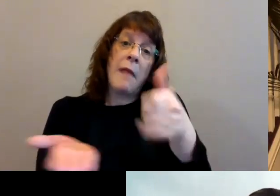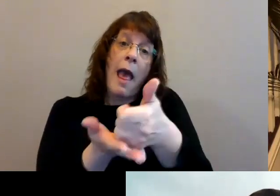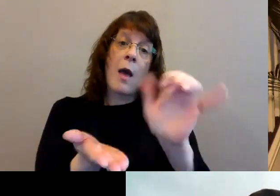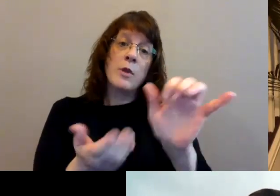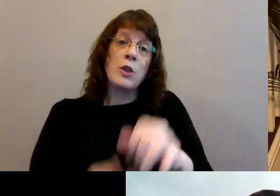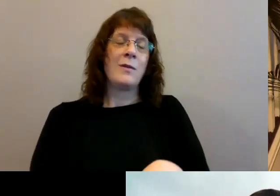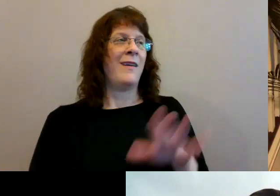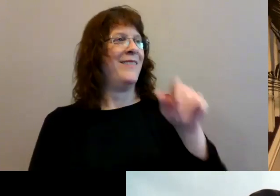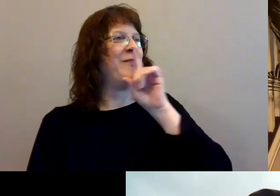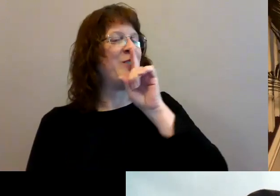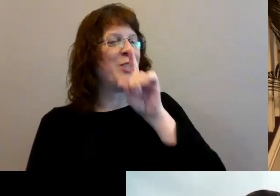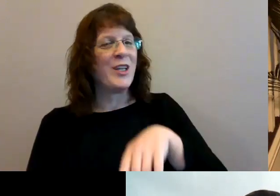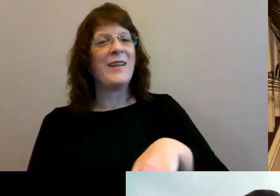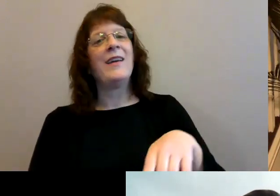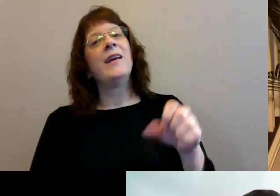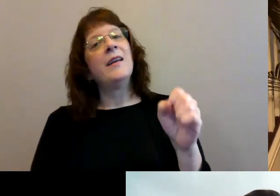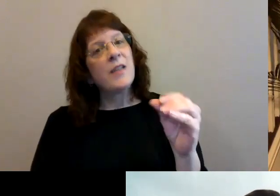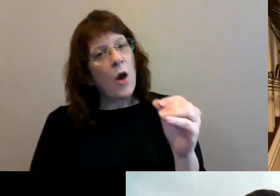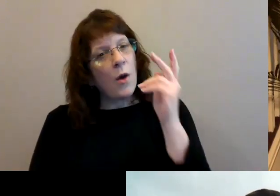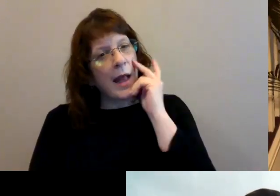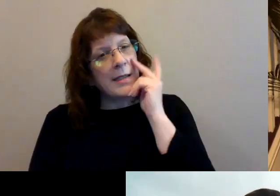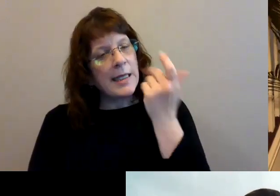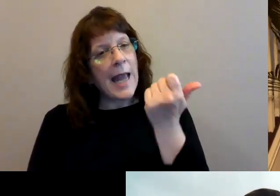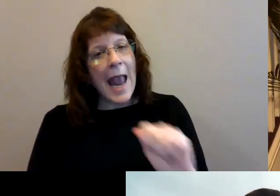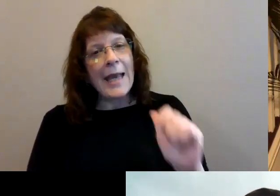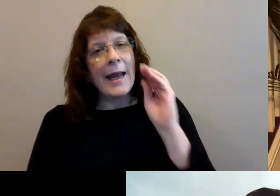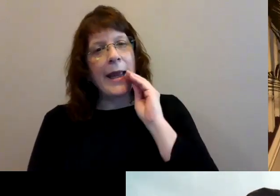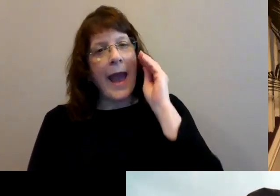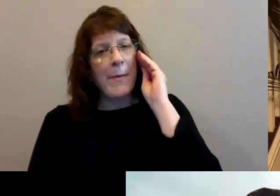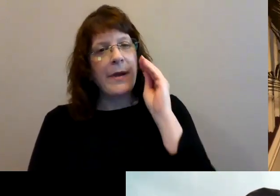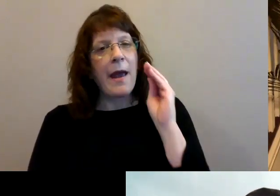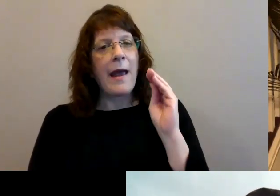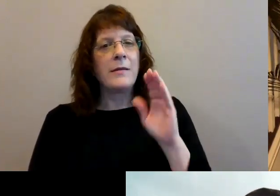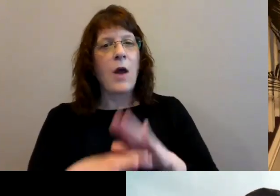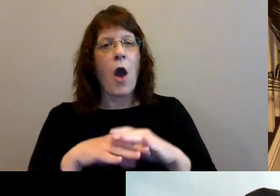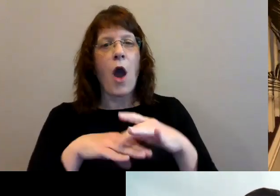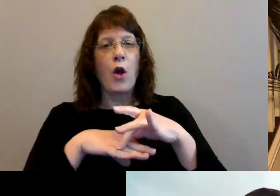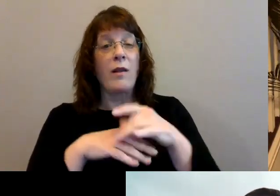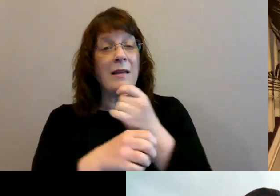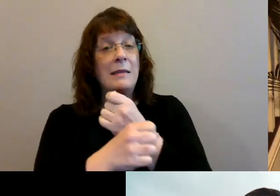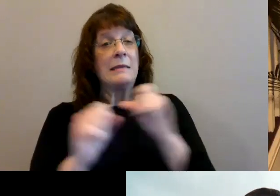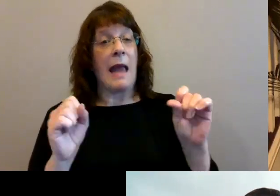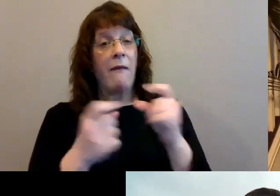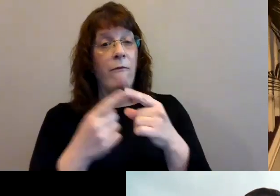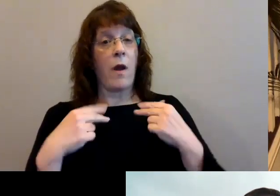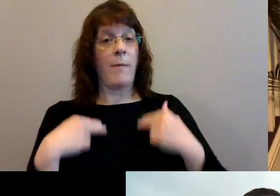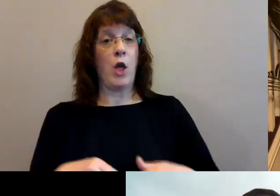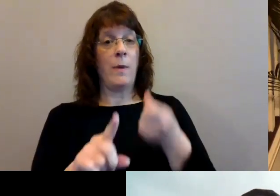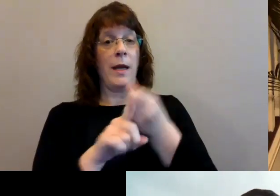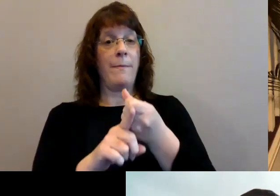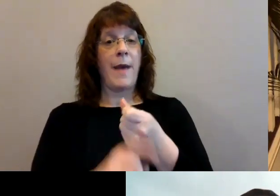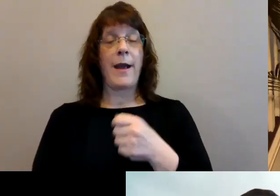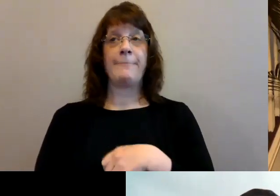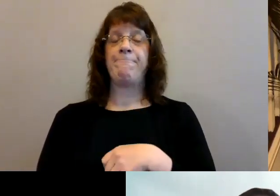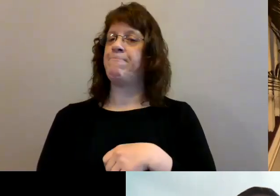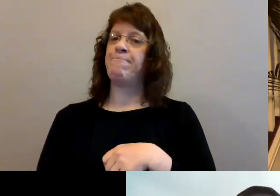sure. So let's see. Are there any habitats on Earth that are safe from human impact? No, I